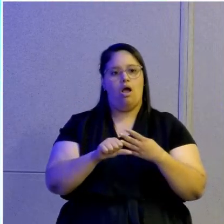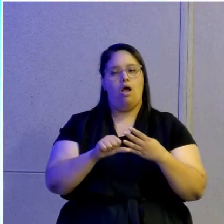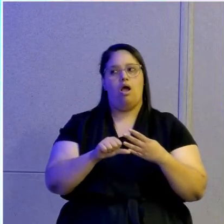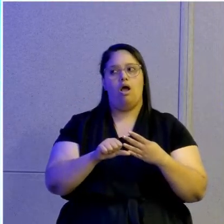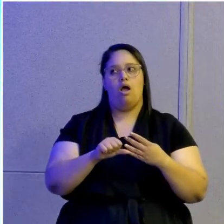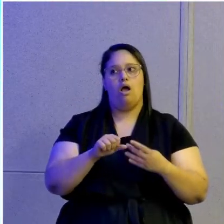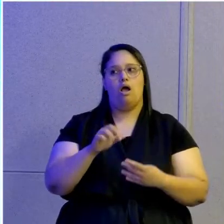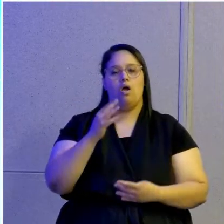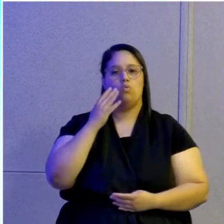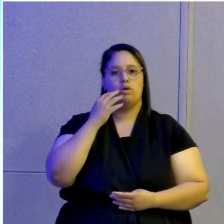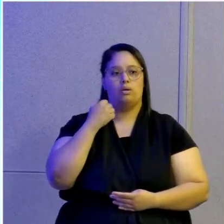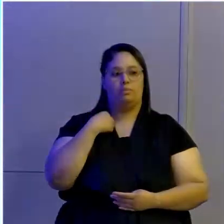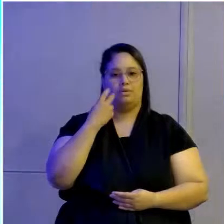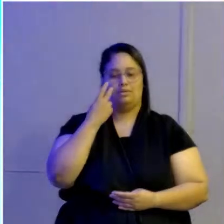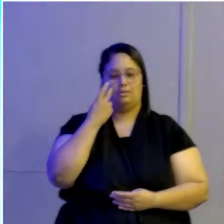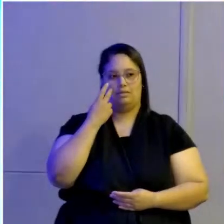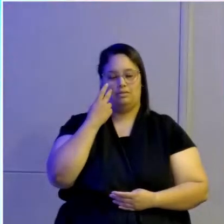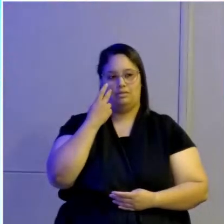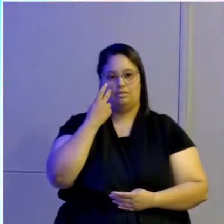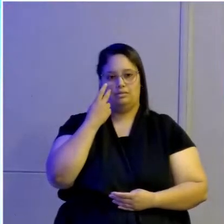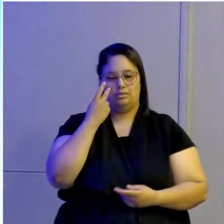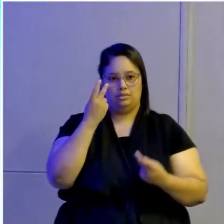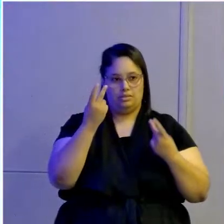I see and hear